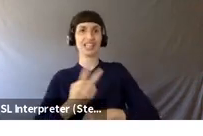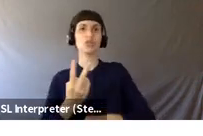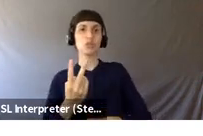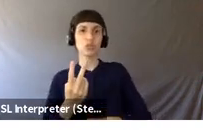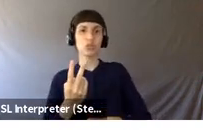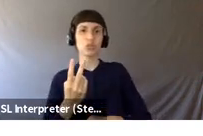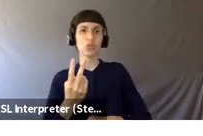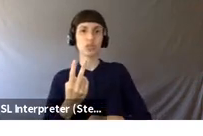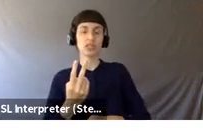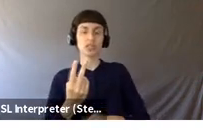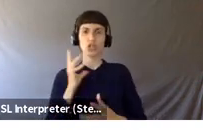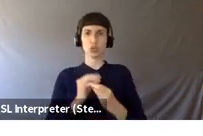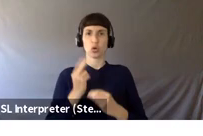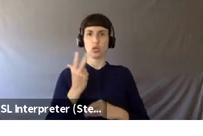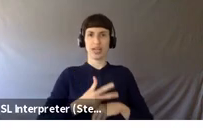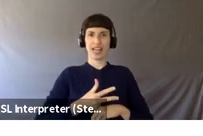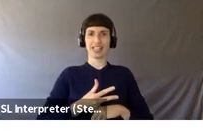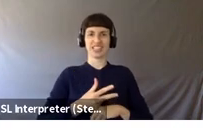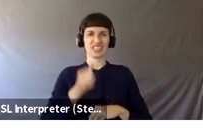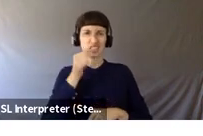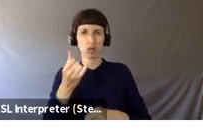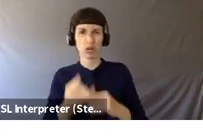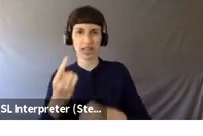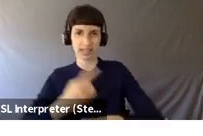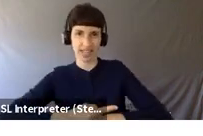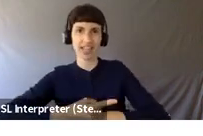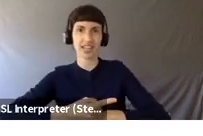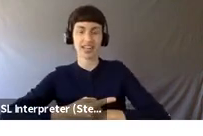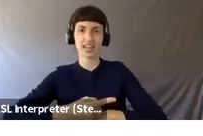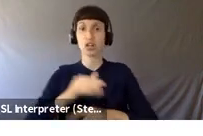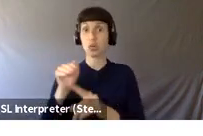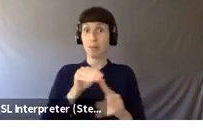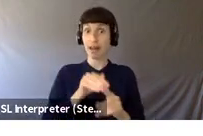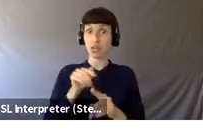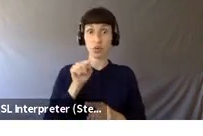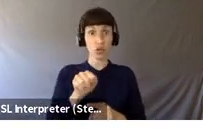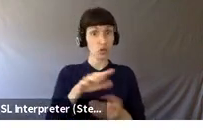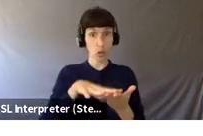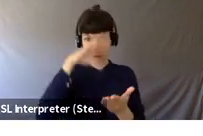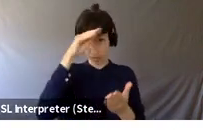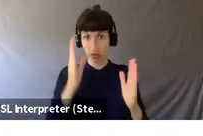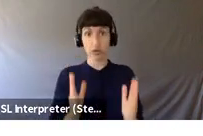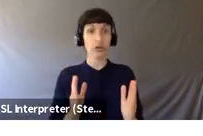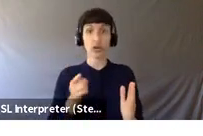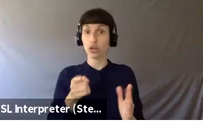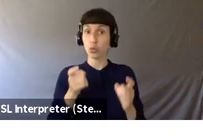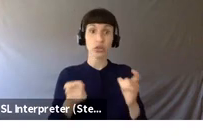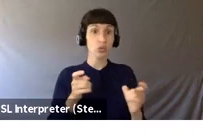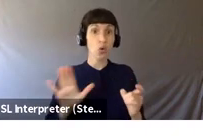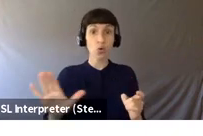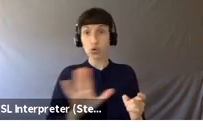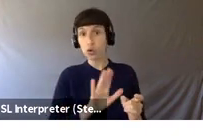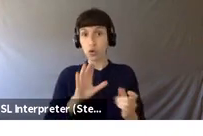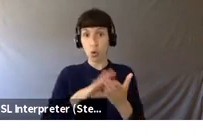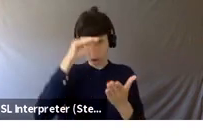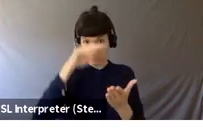after today, and encourage you and remind you that you are the learner. You're in control of your own learning. So as you're thinking about things and you have your